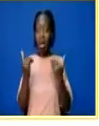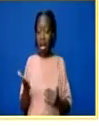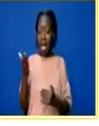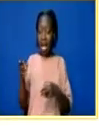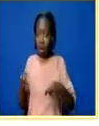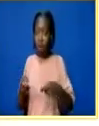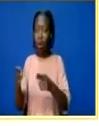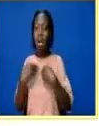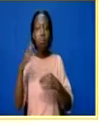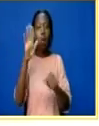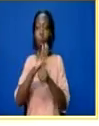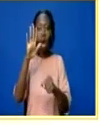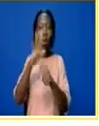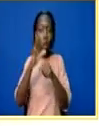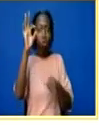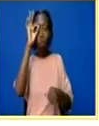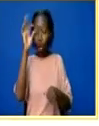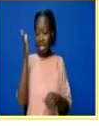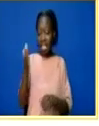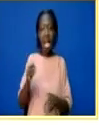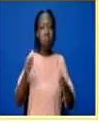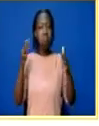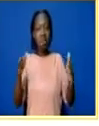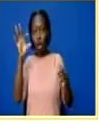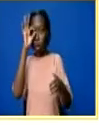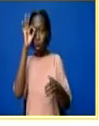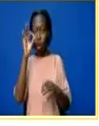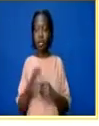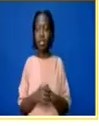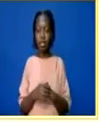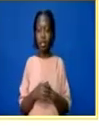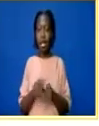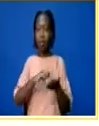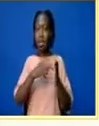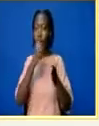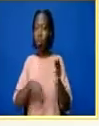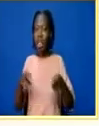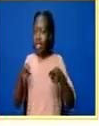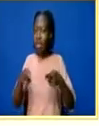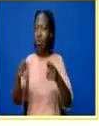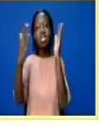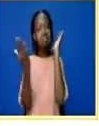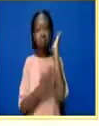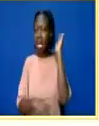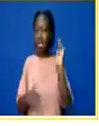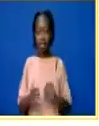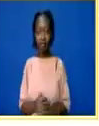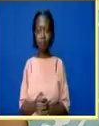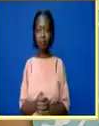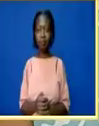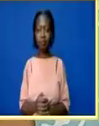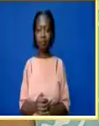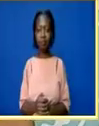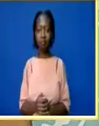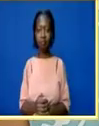so many potholes, we call it an unroadworthy. Okay. Because is it supposed to be a road actually? It can't